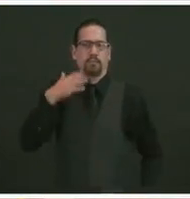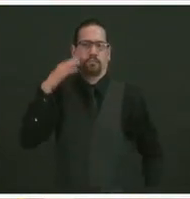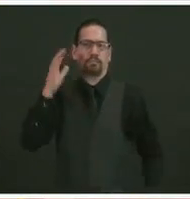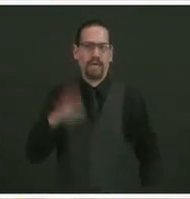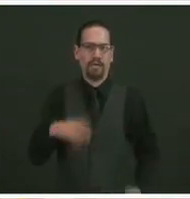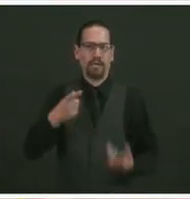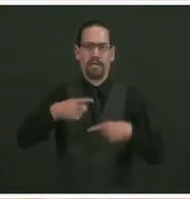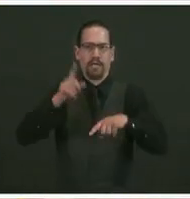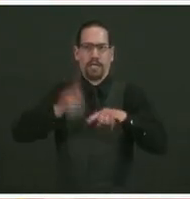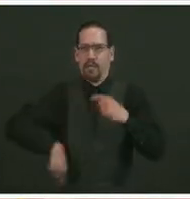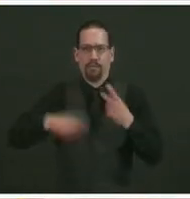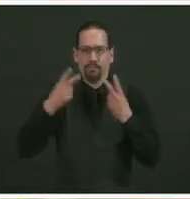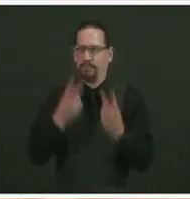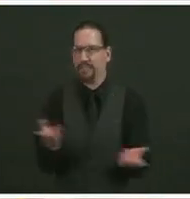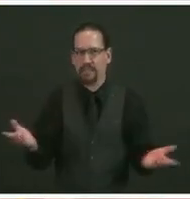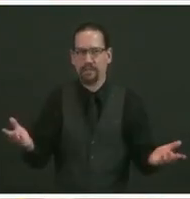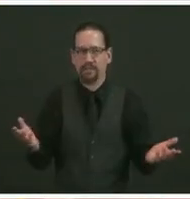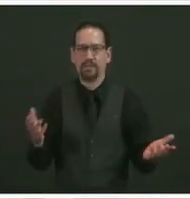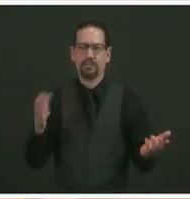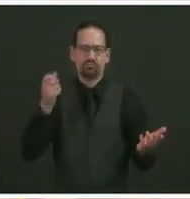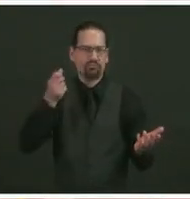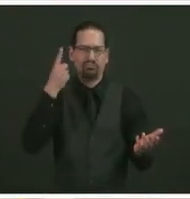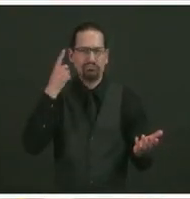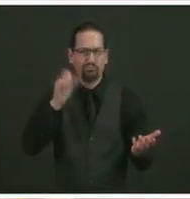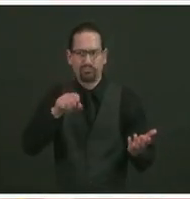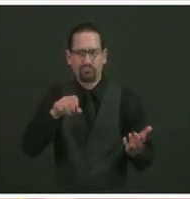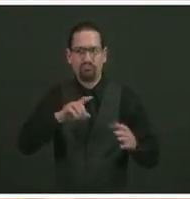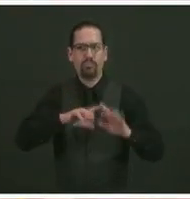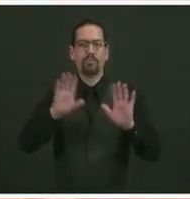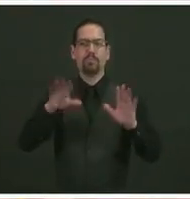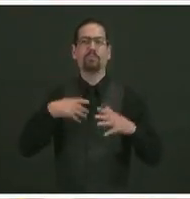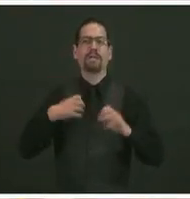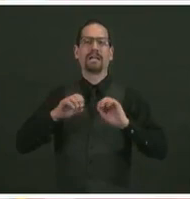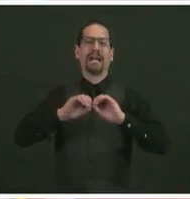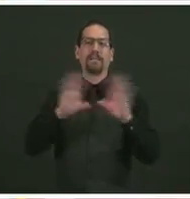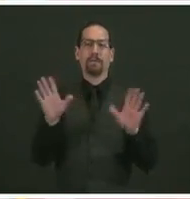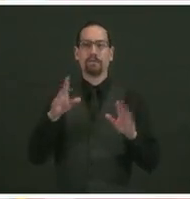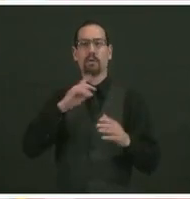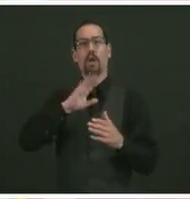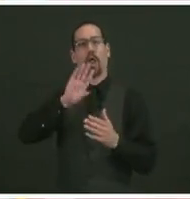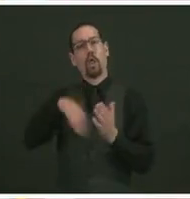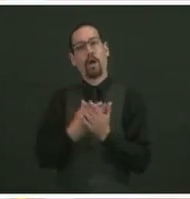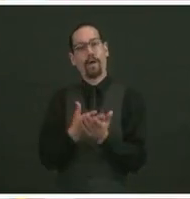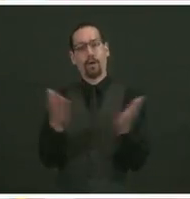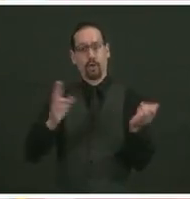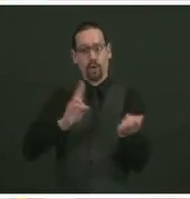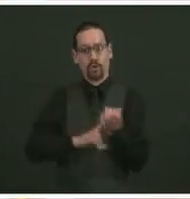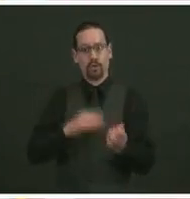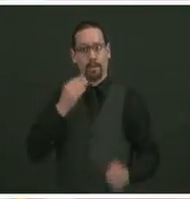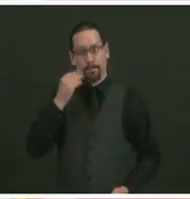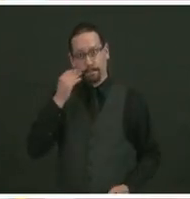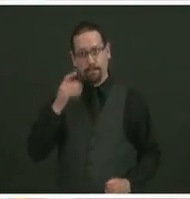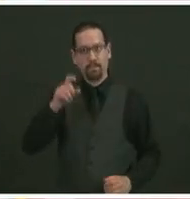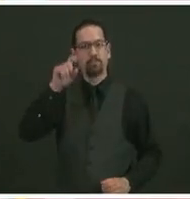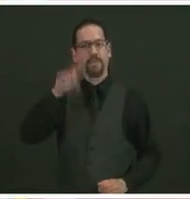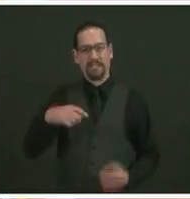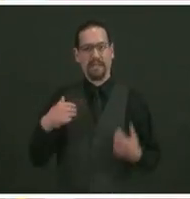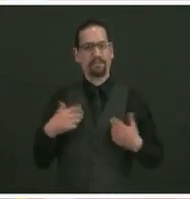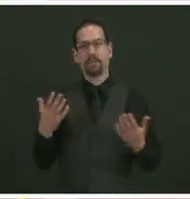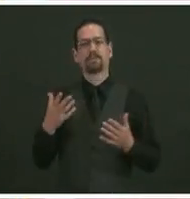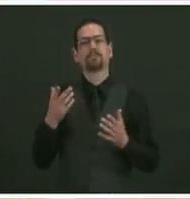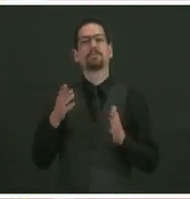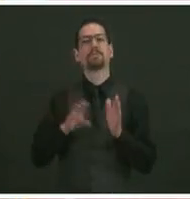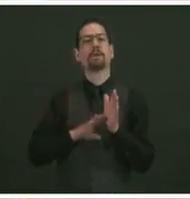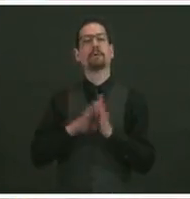looking for is this, and if this guidance should be released today, is every nursing home to actually develop a plan in assisted living for how they're going to accept